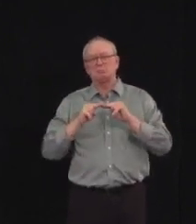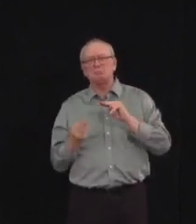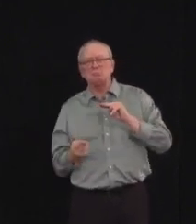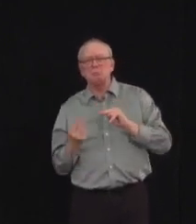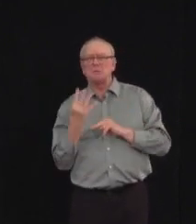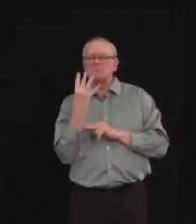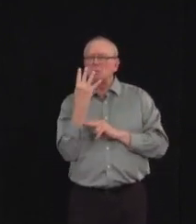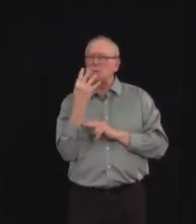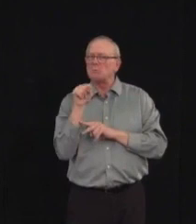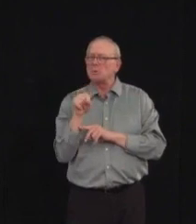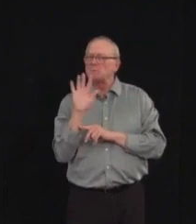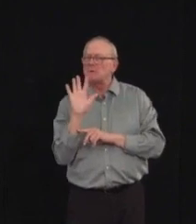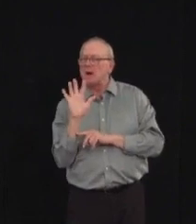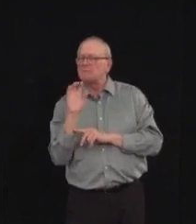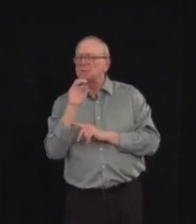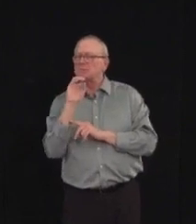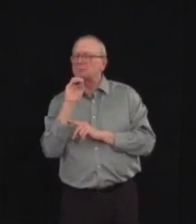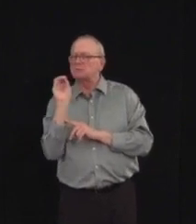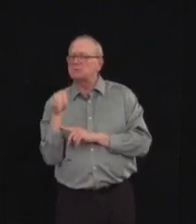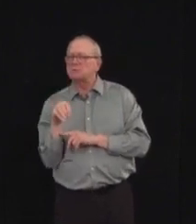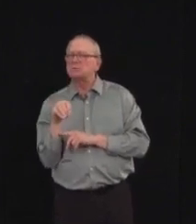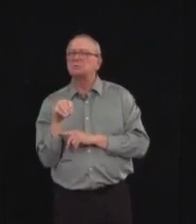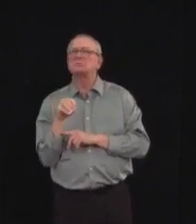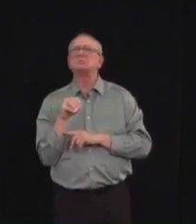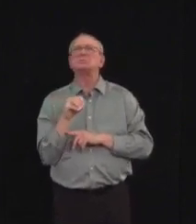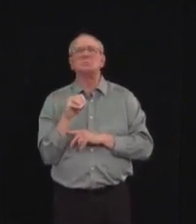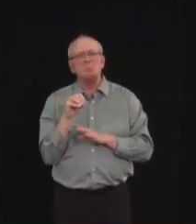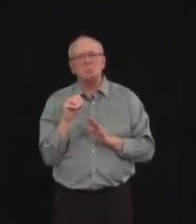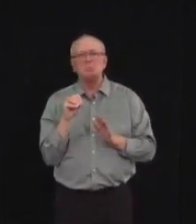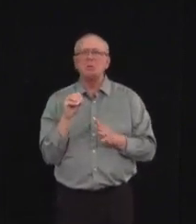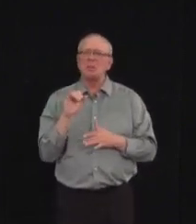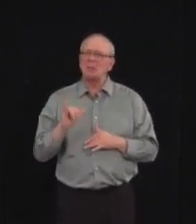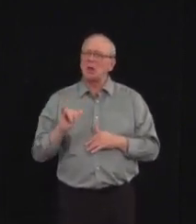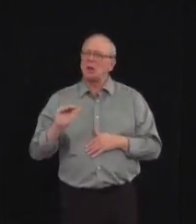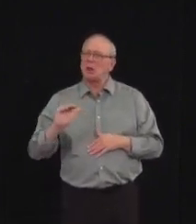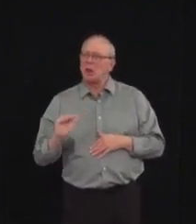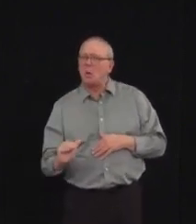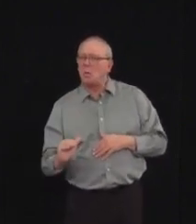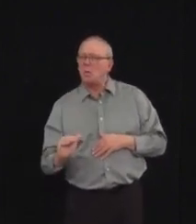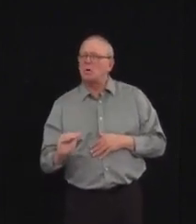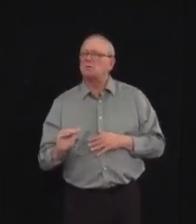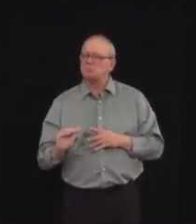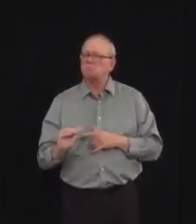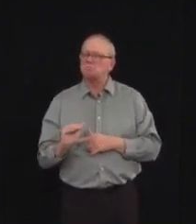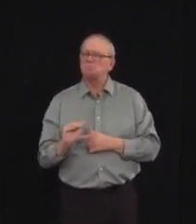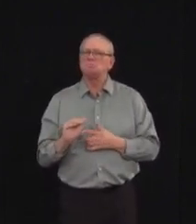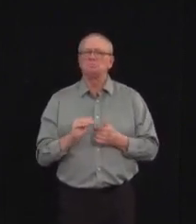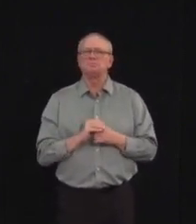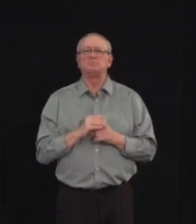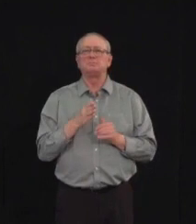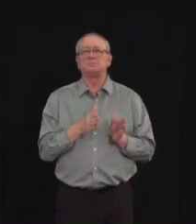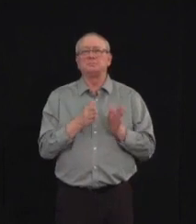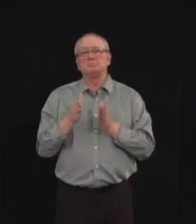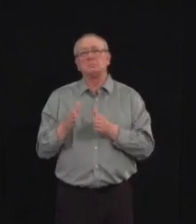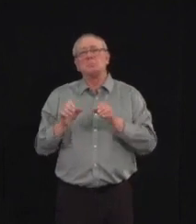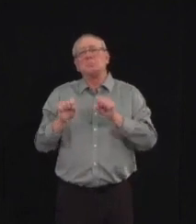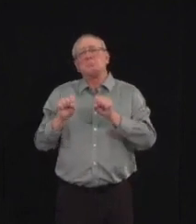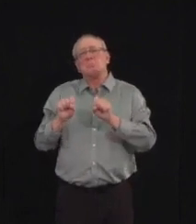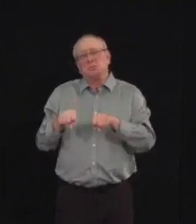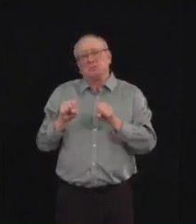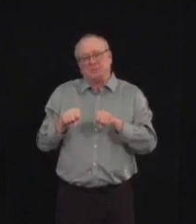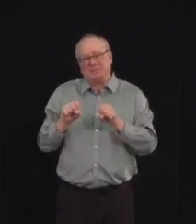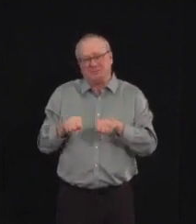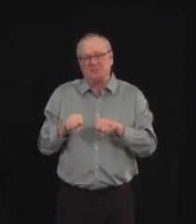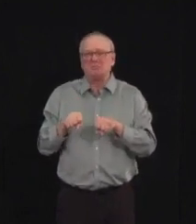new likely low scenario. The updated probable scenario now estimates 190 people